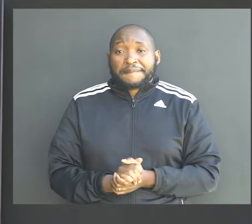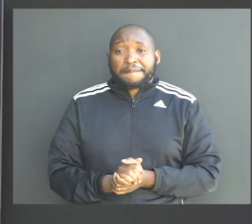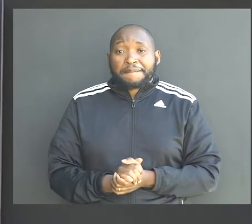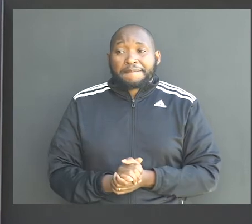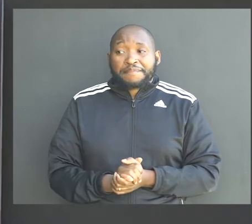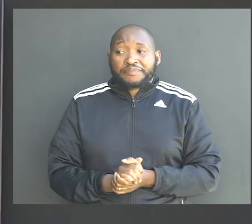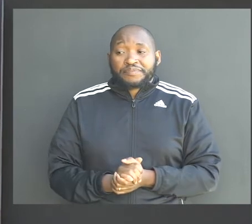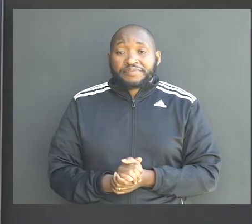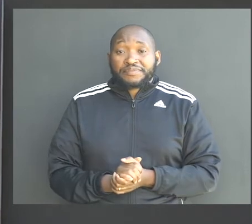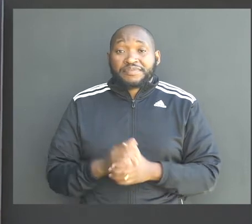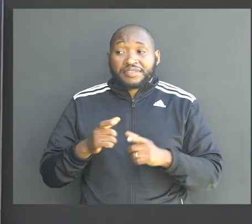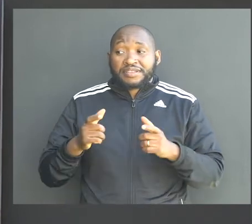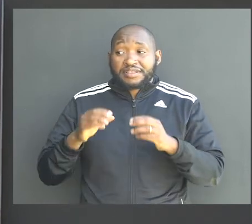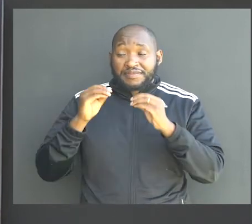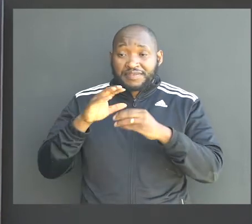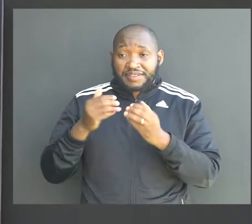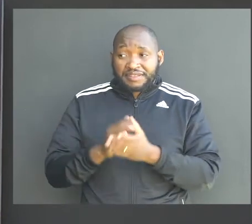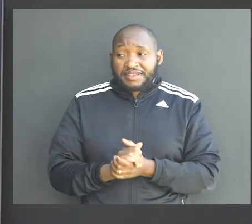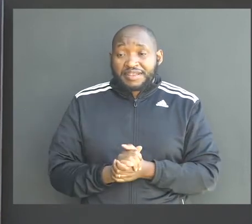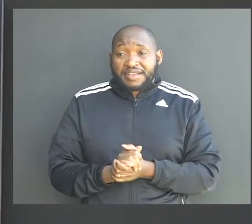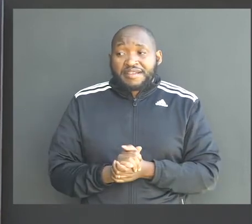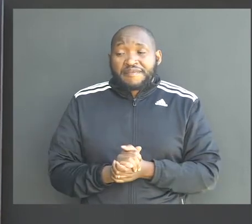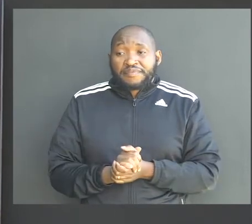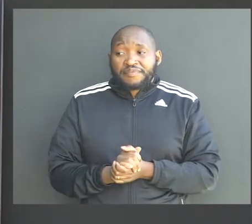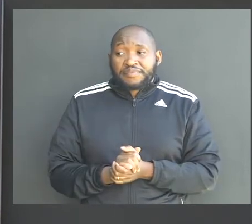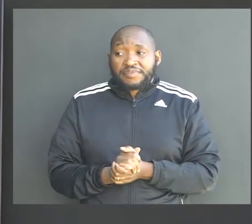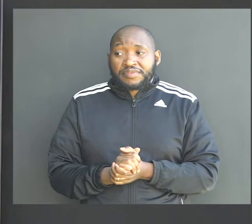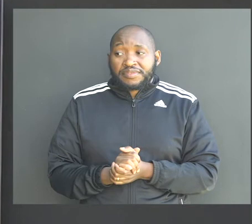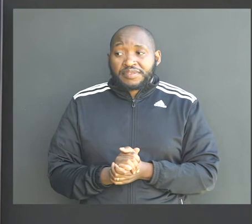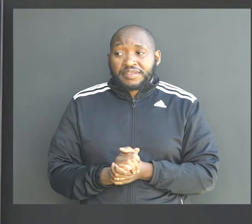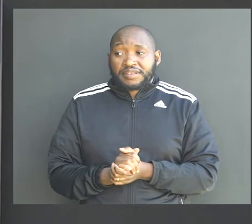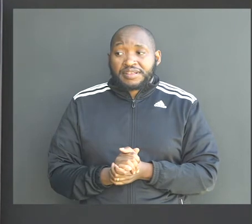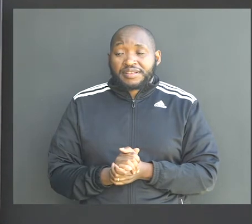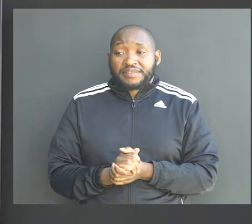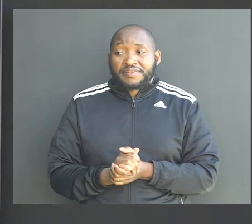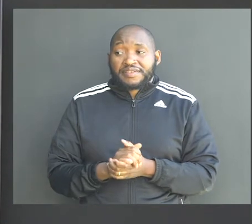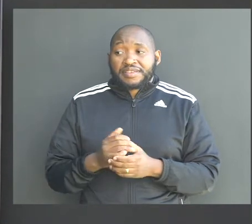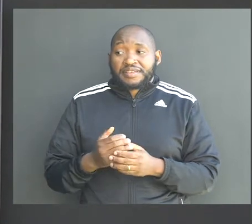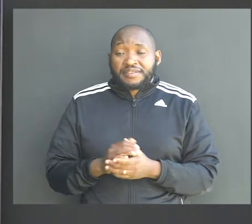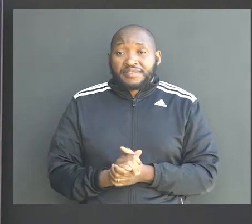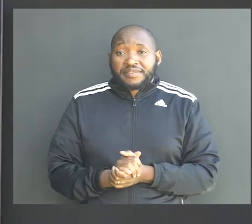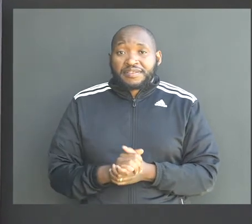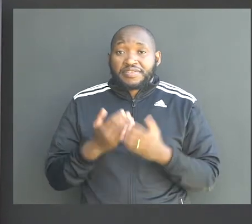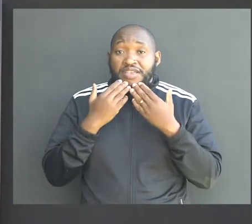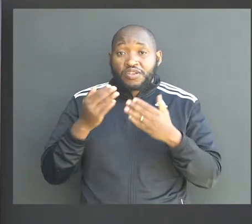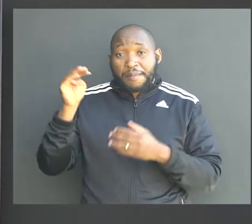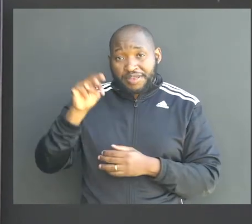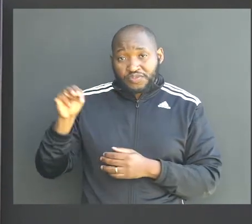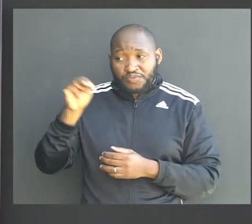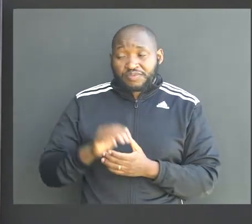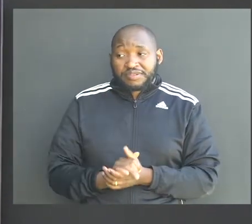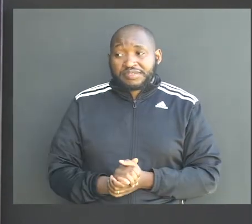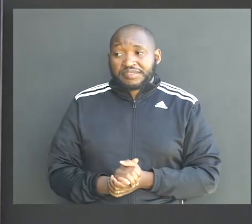cool. So, this is a great teaching moment. It really is. So, you would say thank you. Okay, well, in this case, I'm going to say thank you,